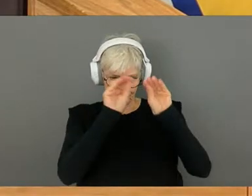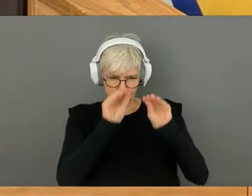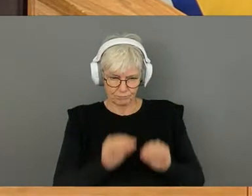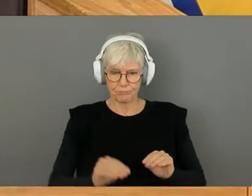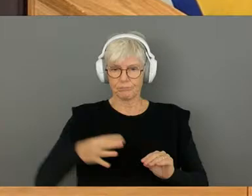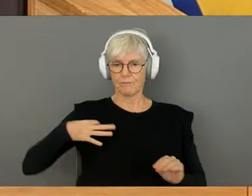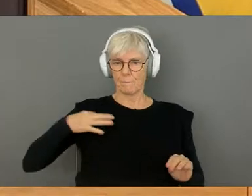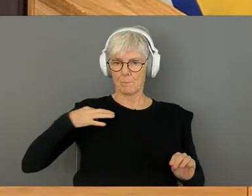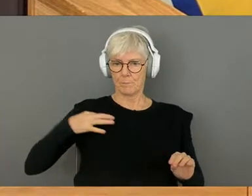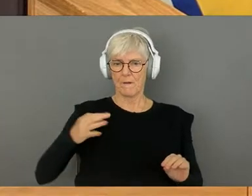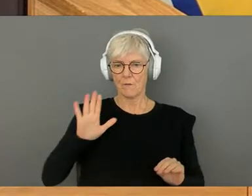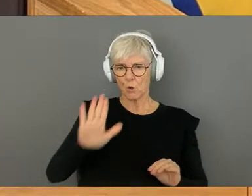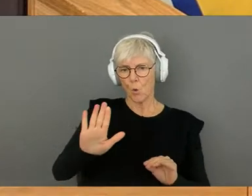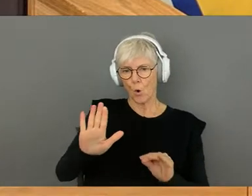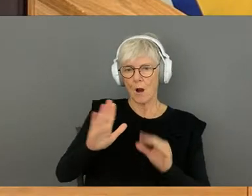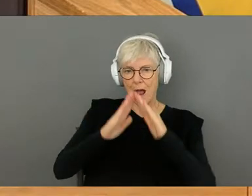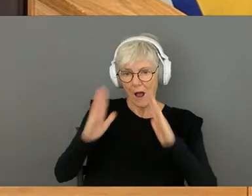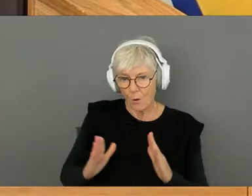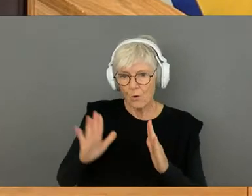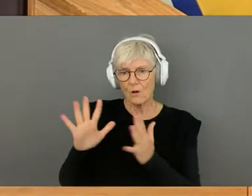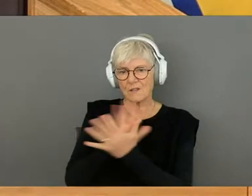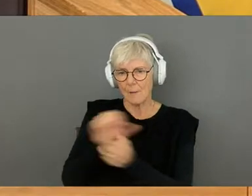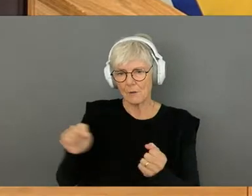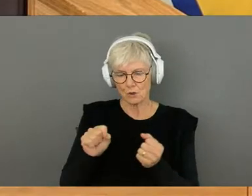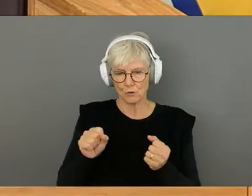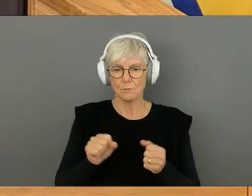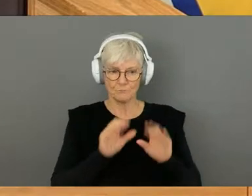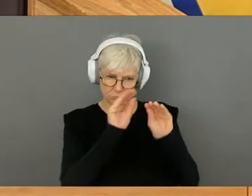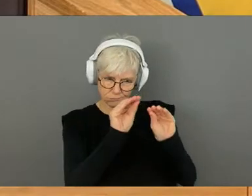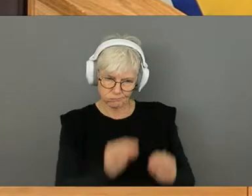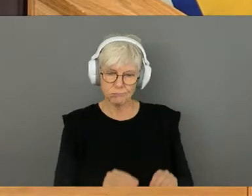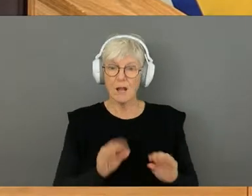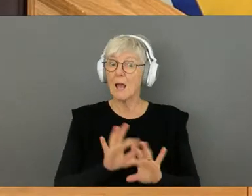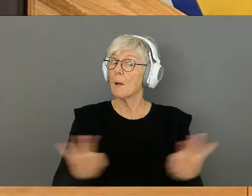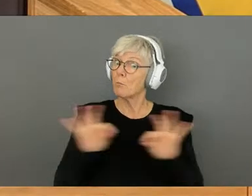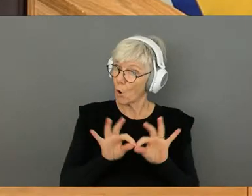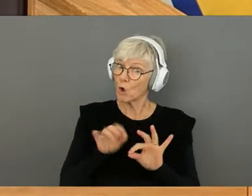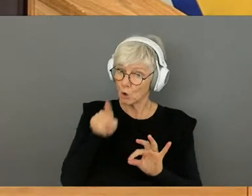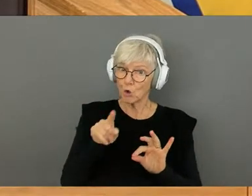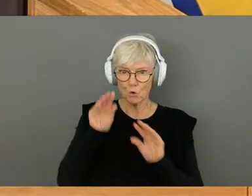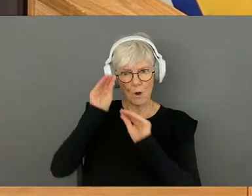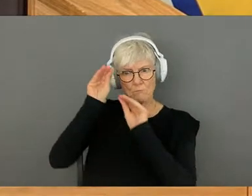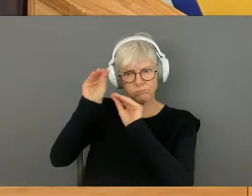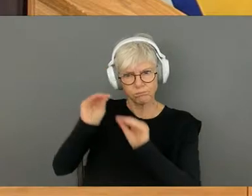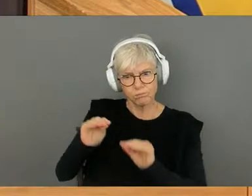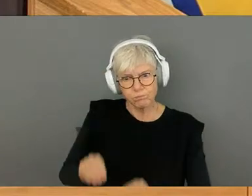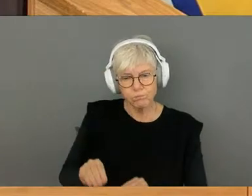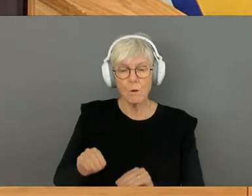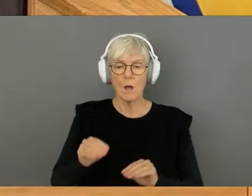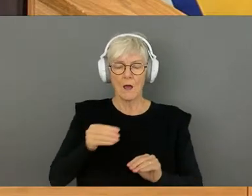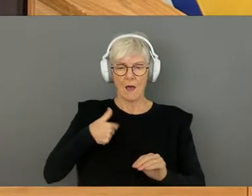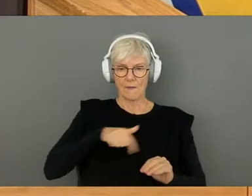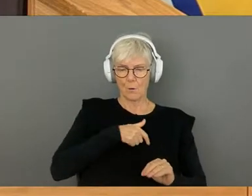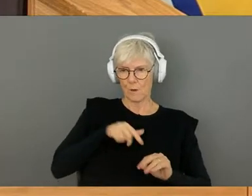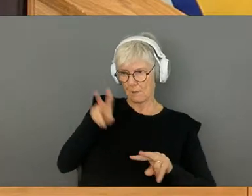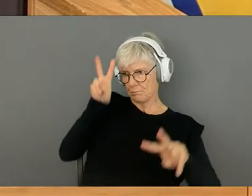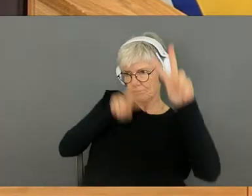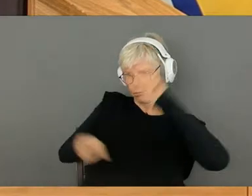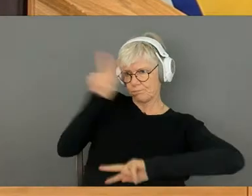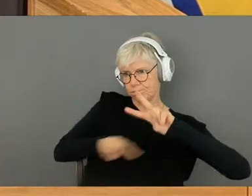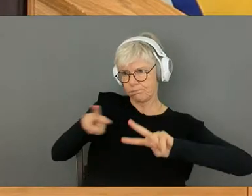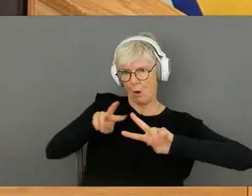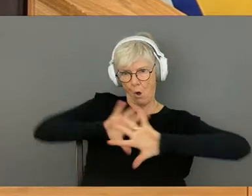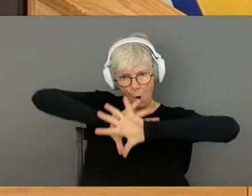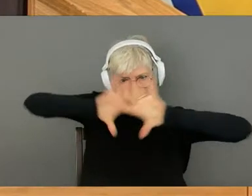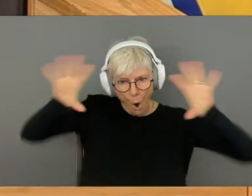important that people register their storm damage so we can have an accurate picture before any decisions on disaster financial assistance can be